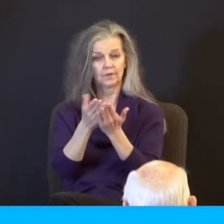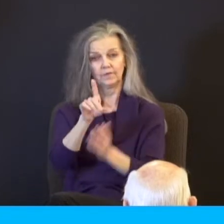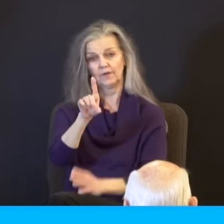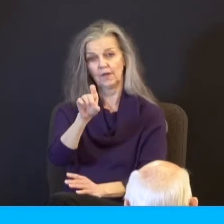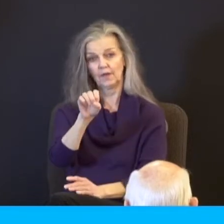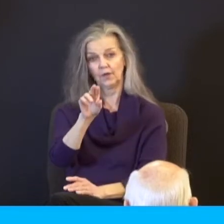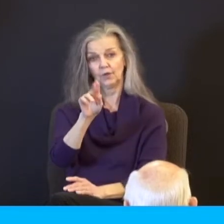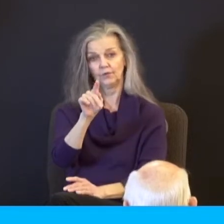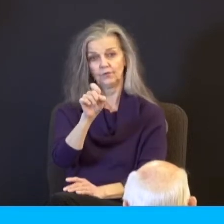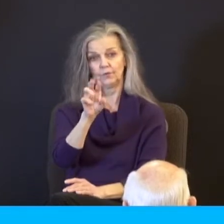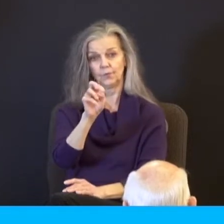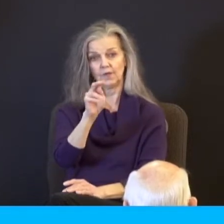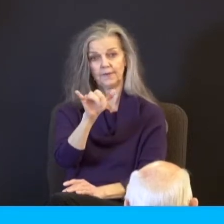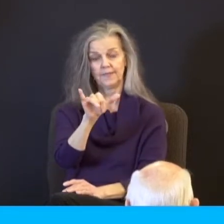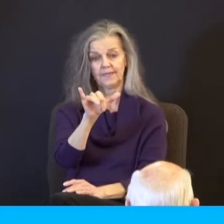We'll be in verse 5.